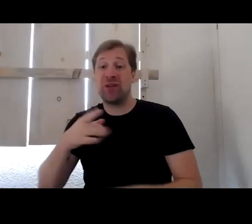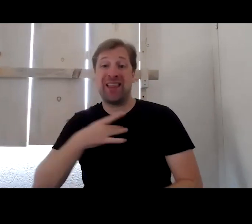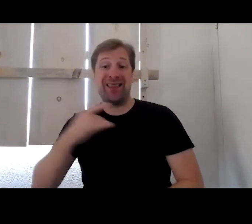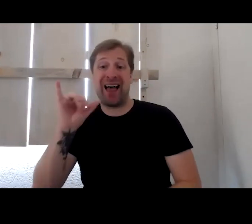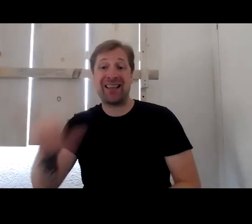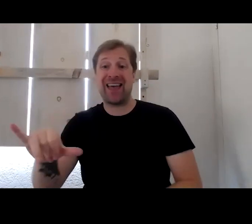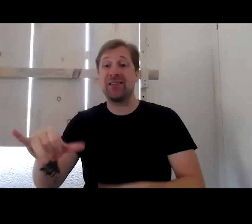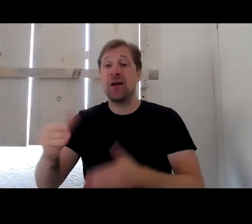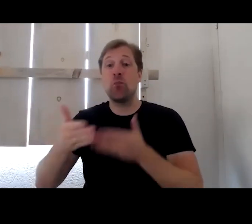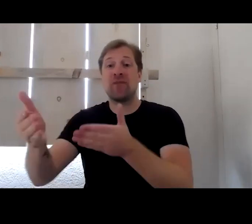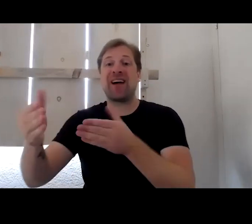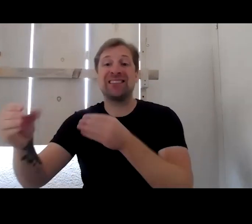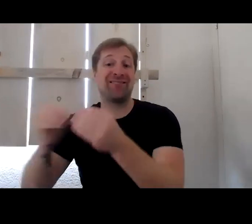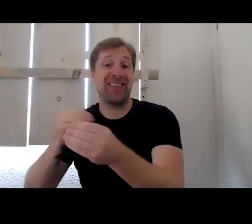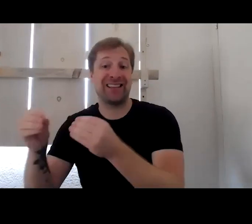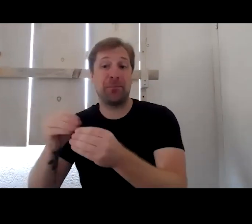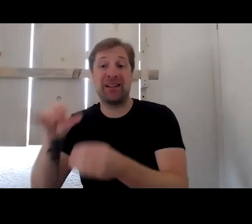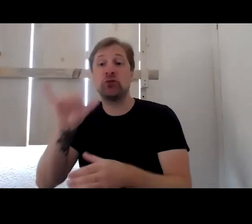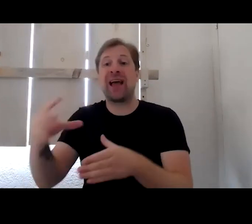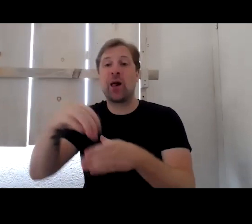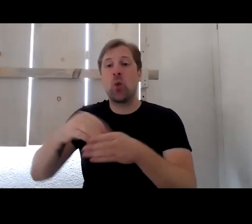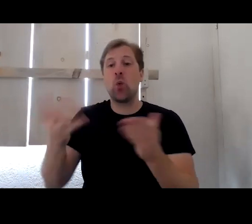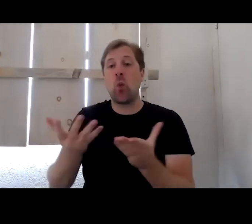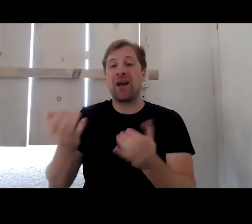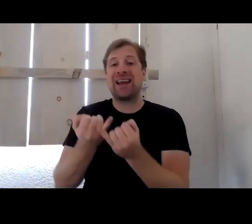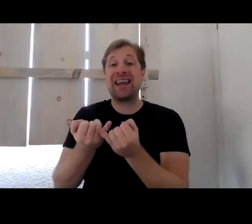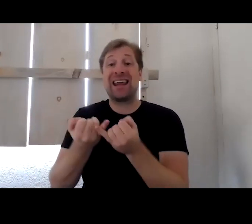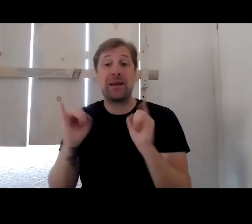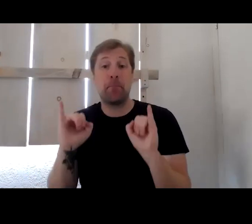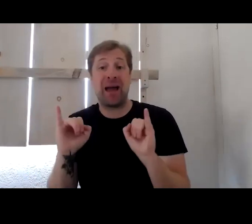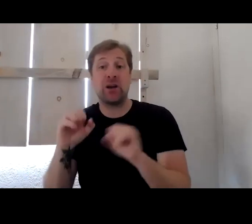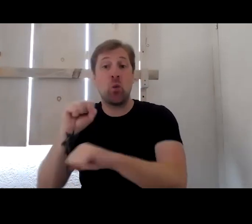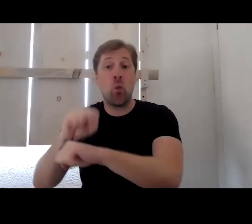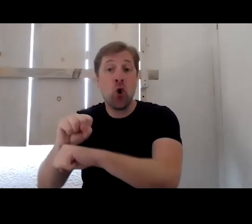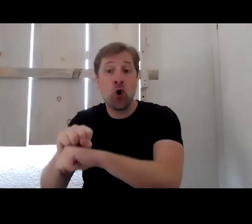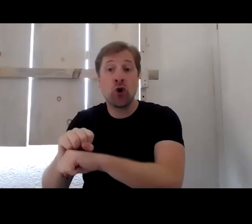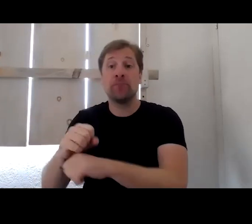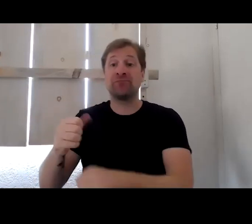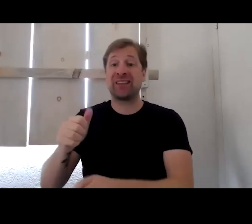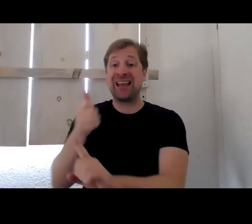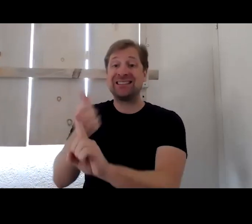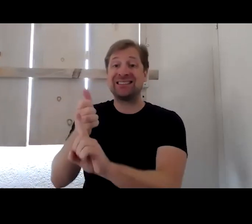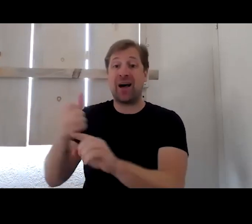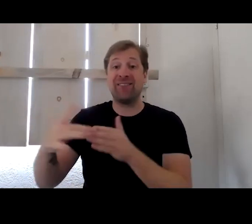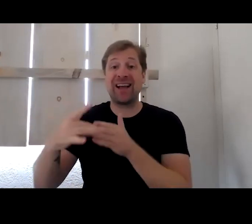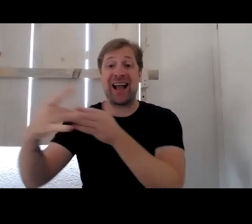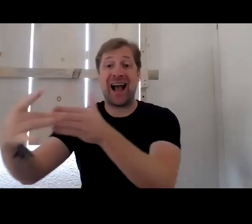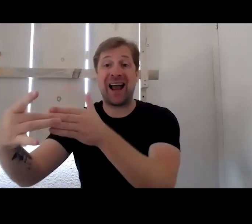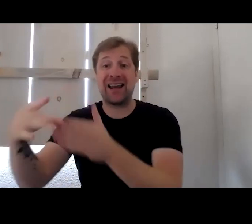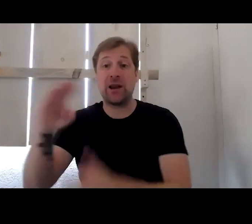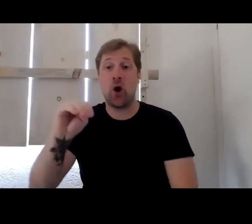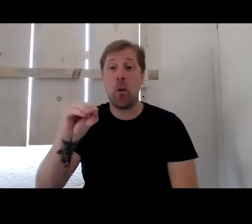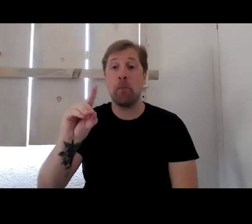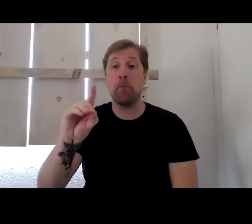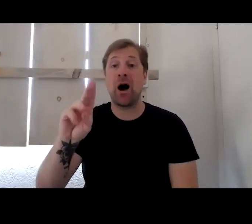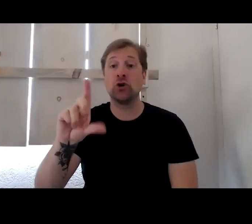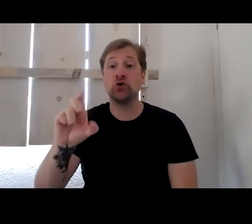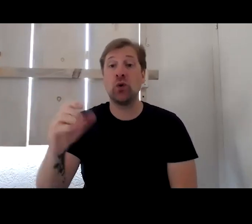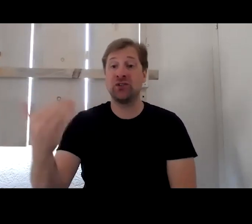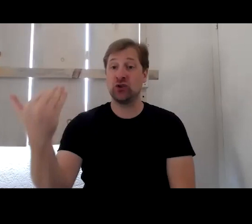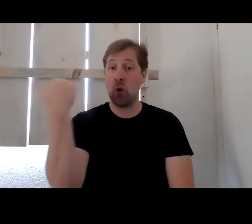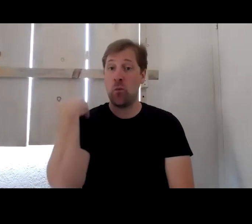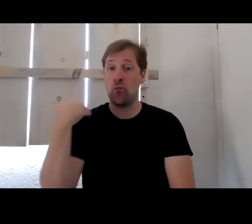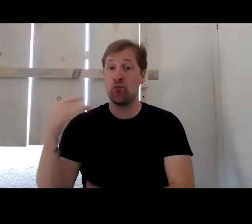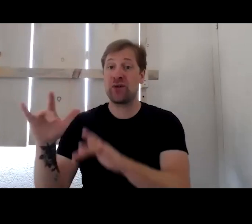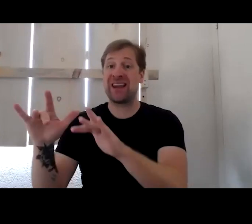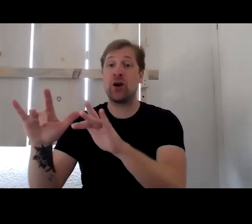more flexibility. So this would include independent student work, self-guided modules, pre-recorded lessons, and